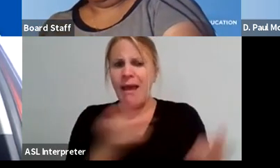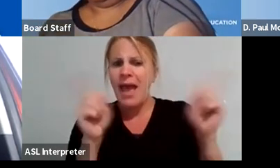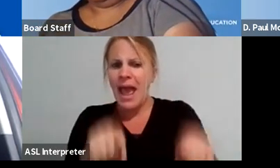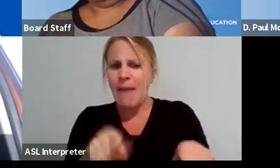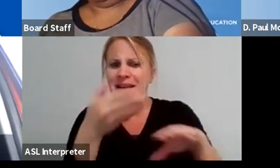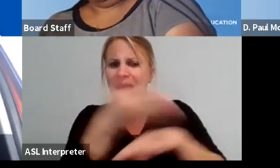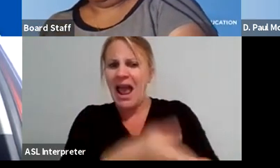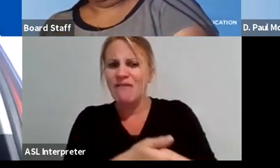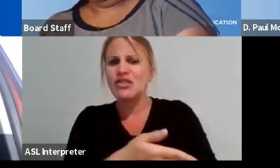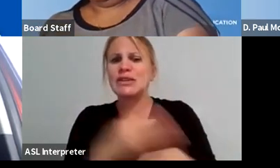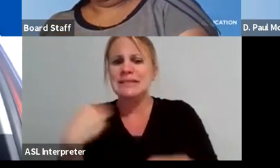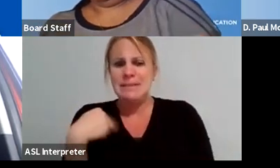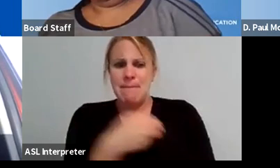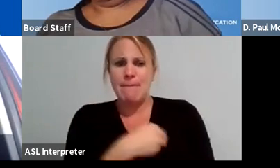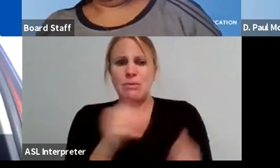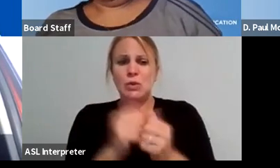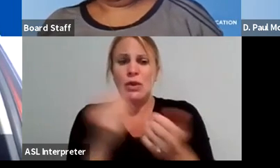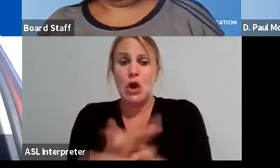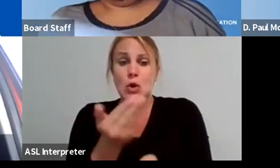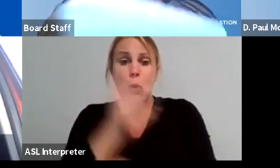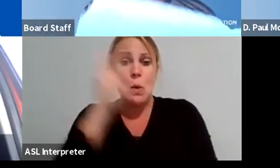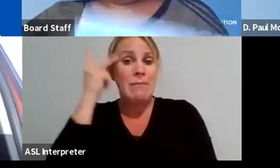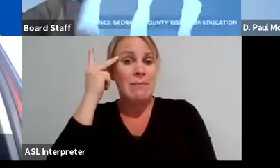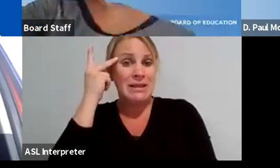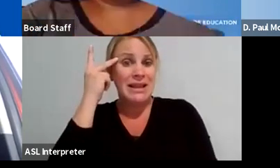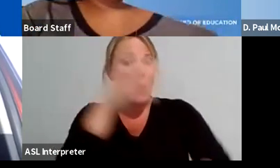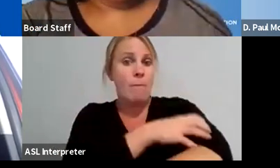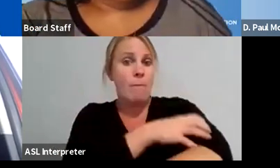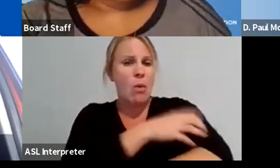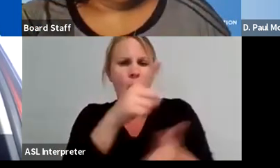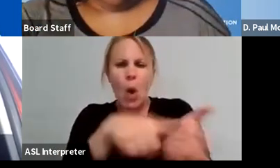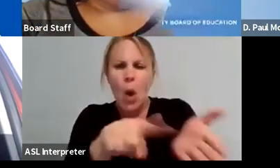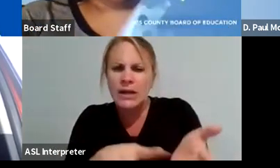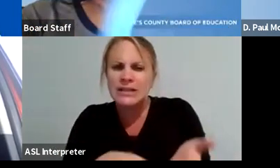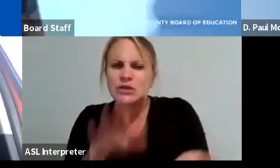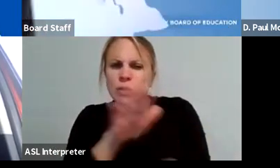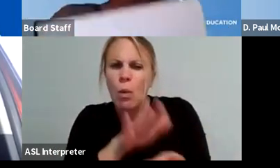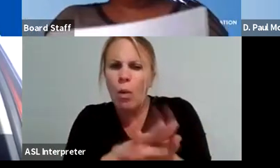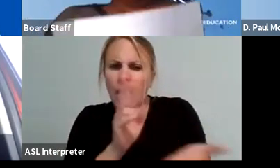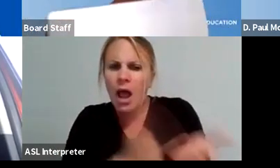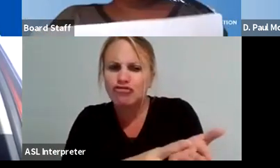members, with their newfound political power, sought to audit certain school construction contracts.